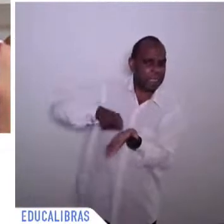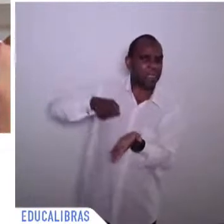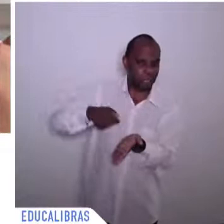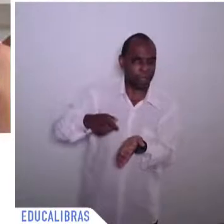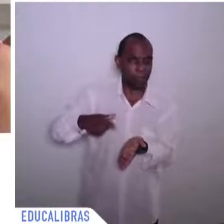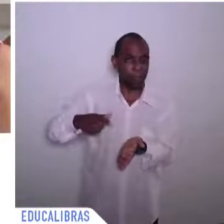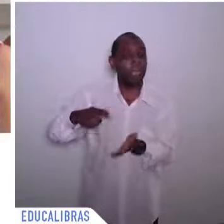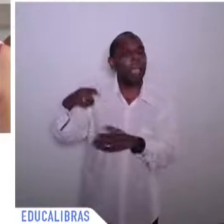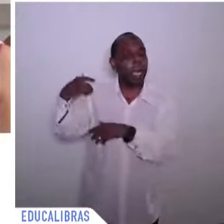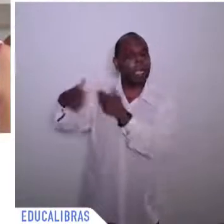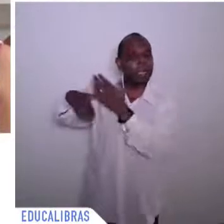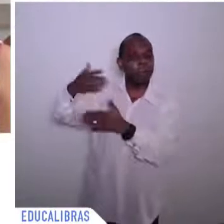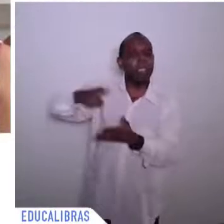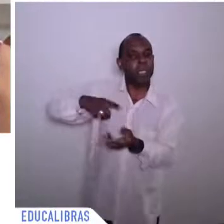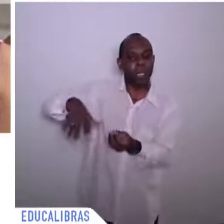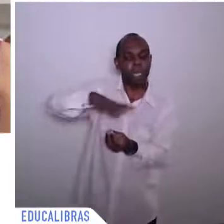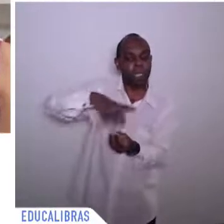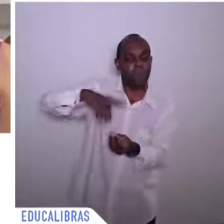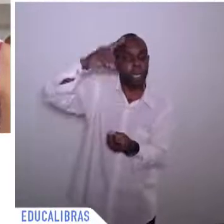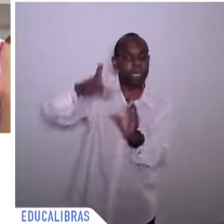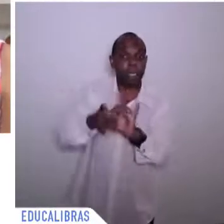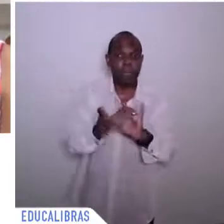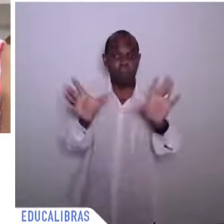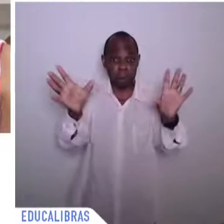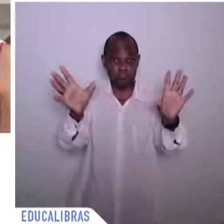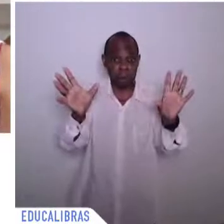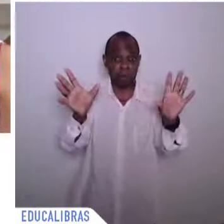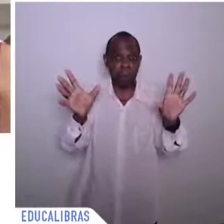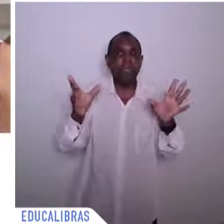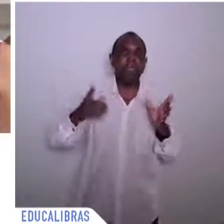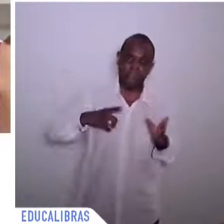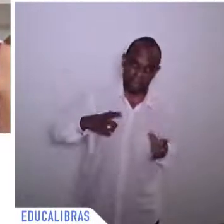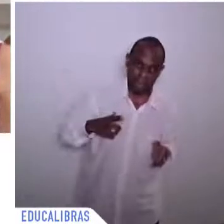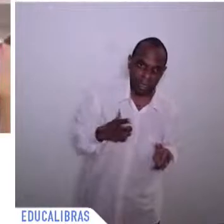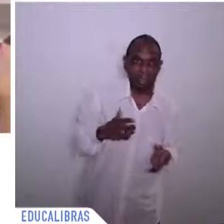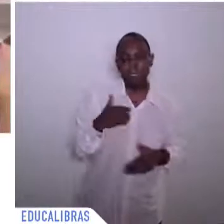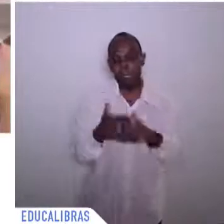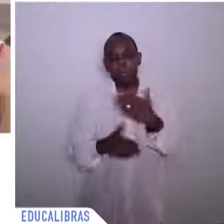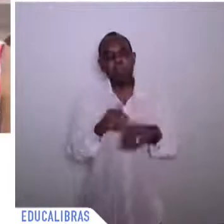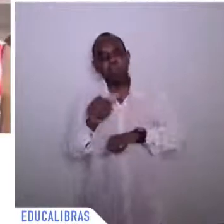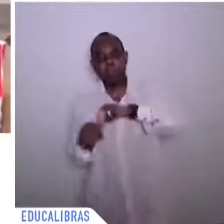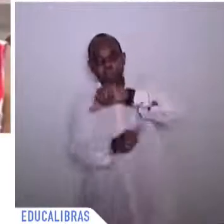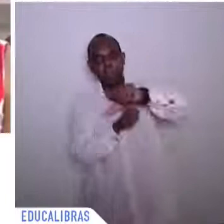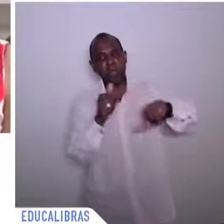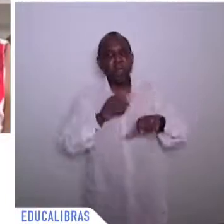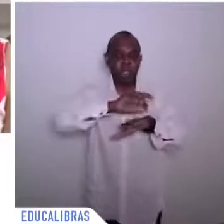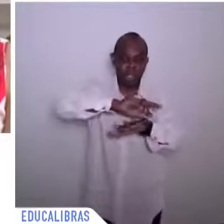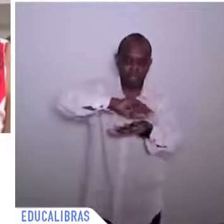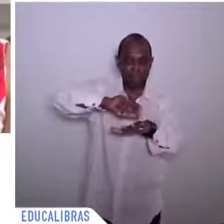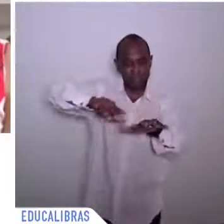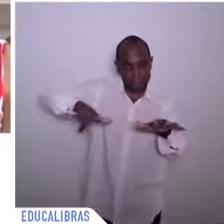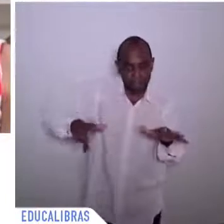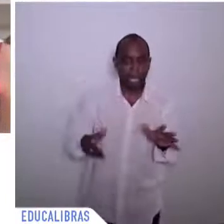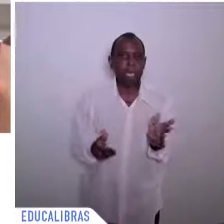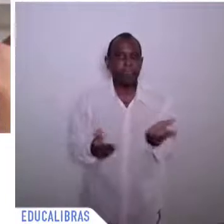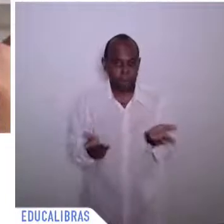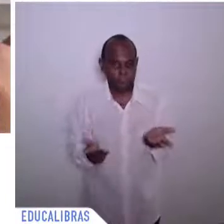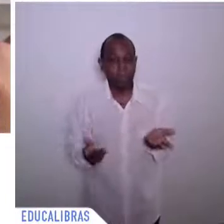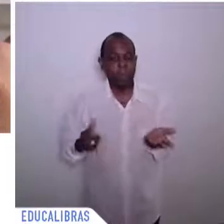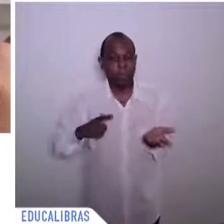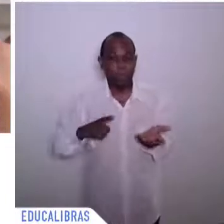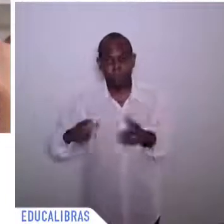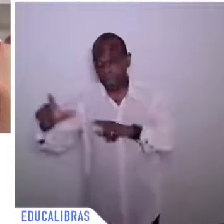the dictatorship, the fight against censorship, and all the demands that came up for